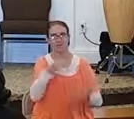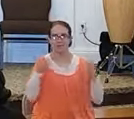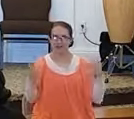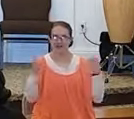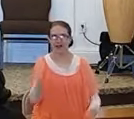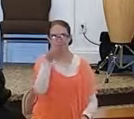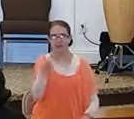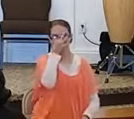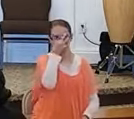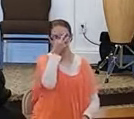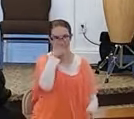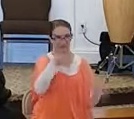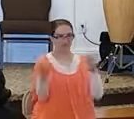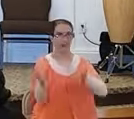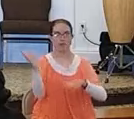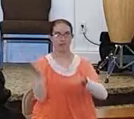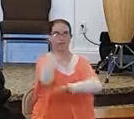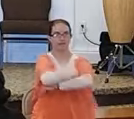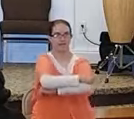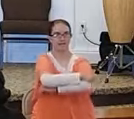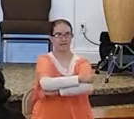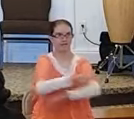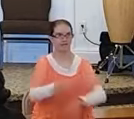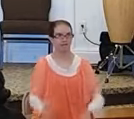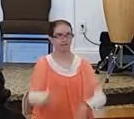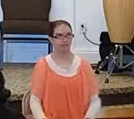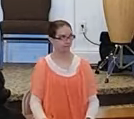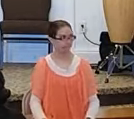he's thinking he's been dead 3 days.